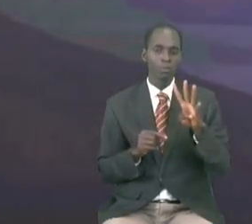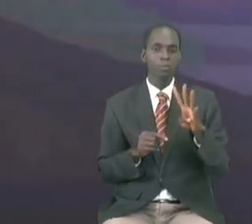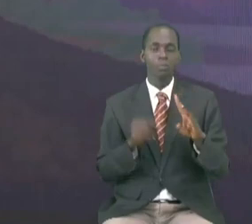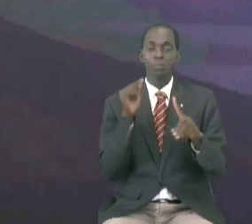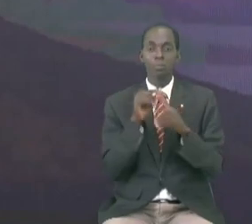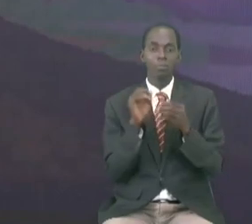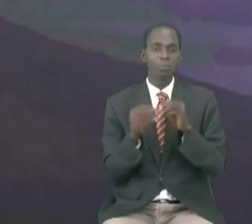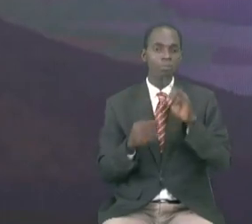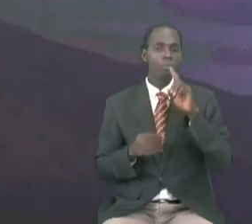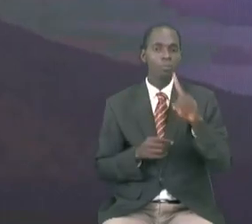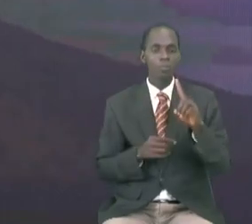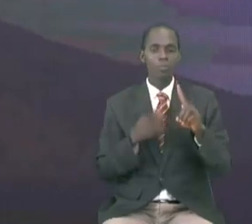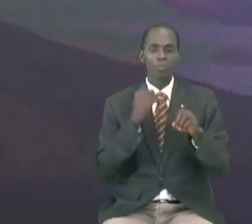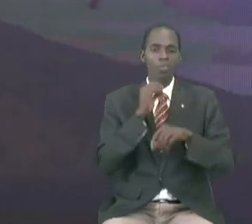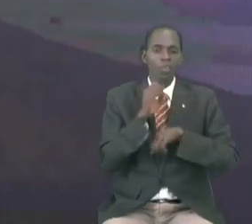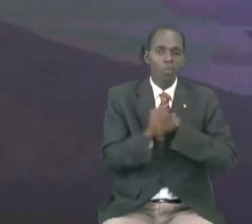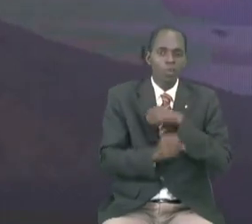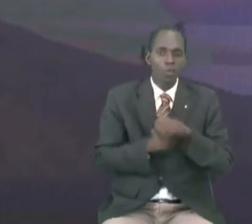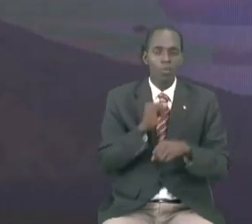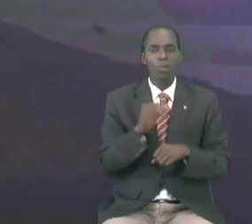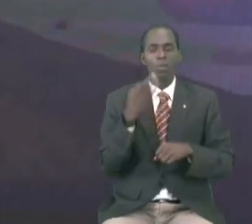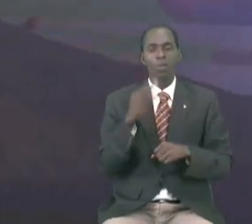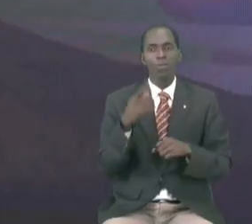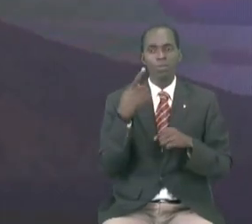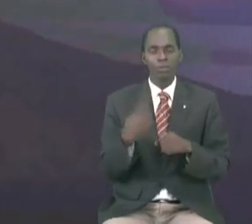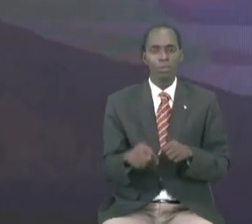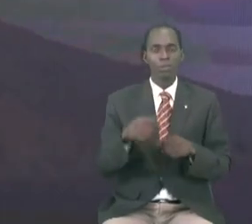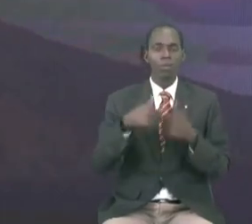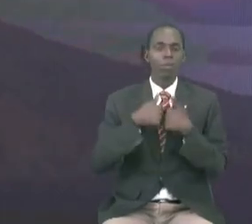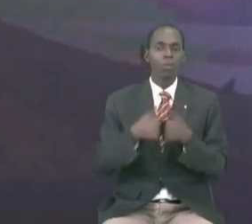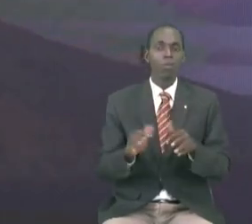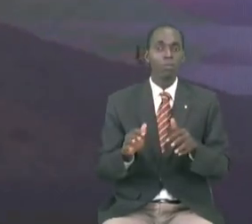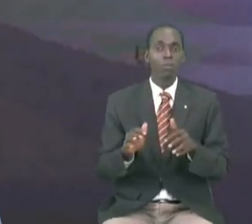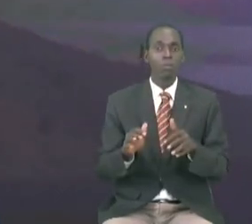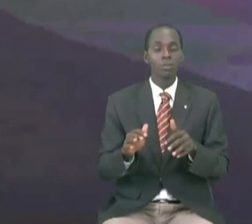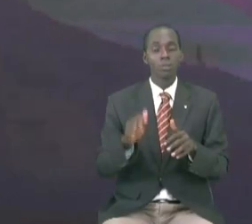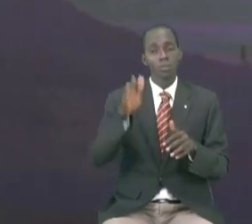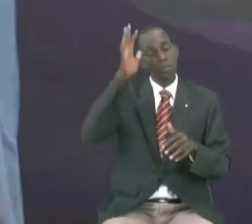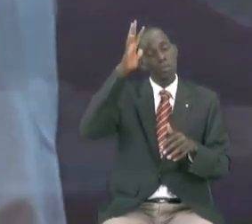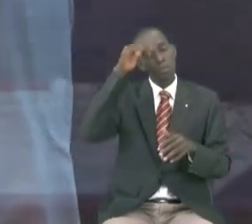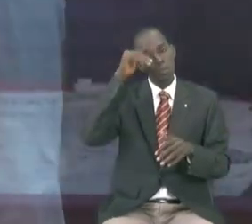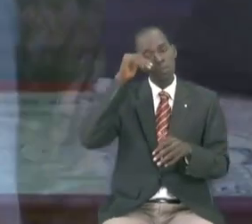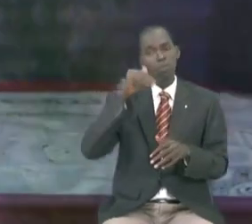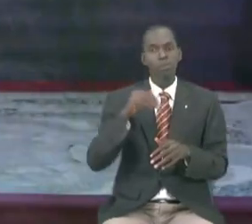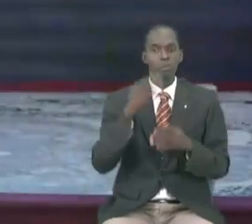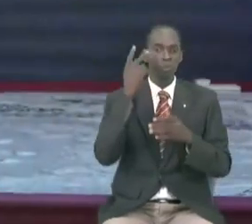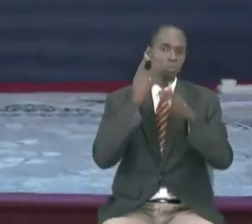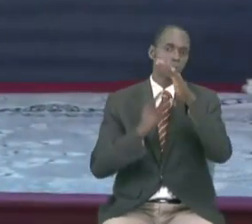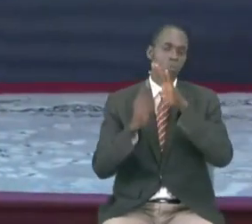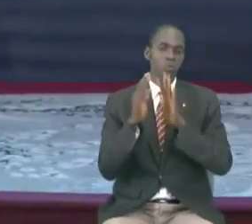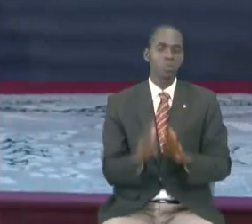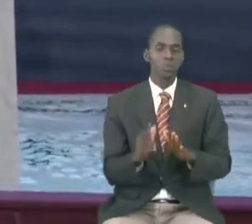the supplication under his perplexing pain. Number 3, the service of